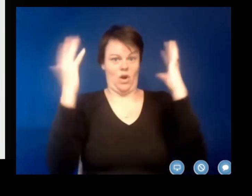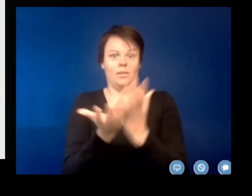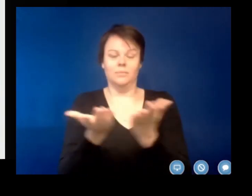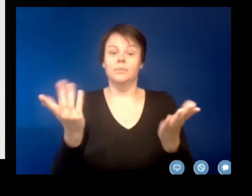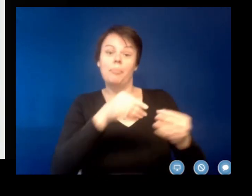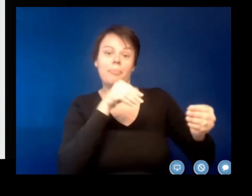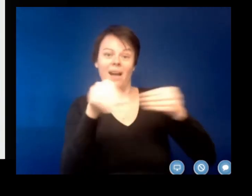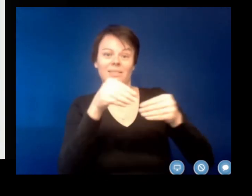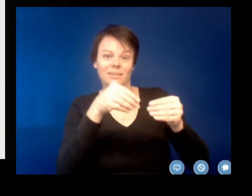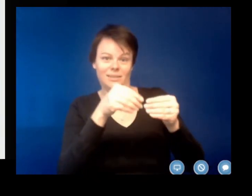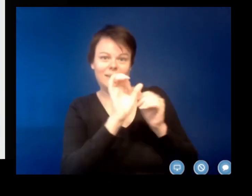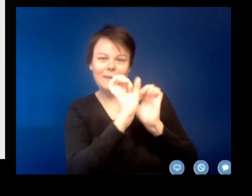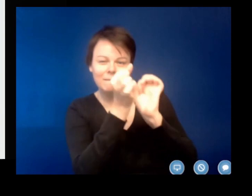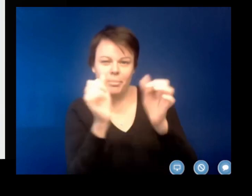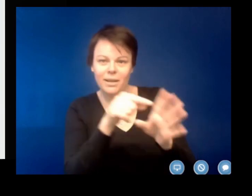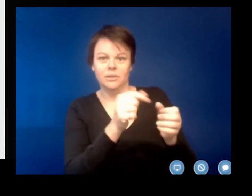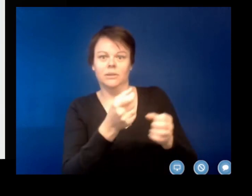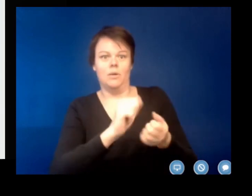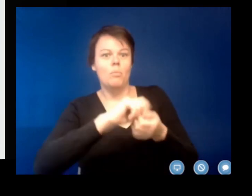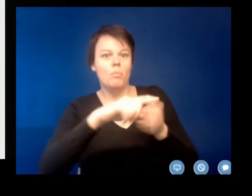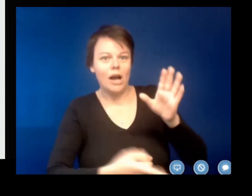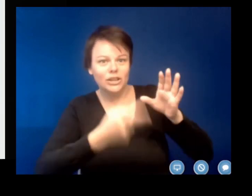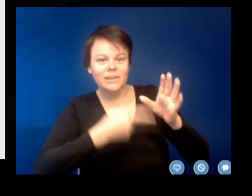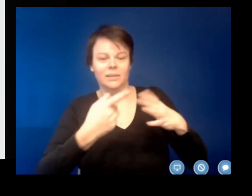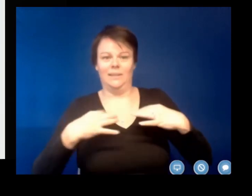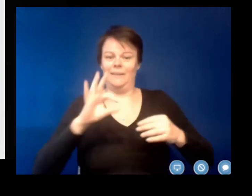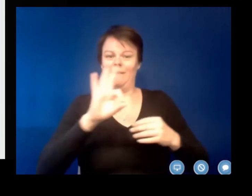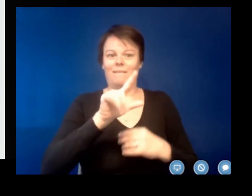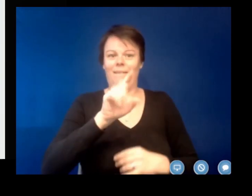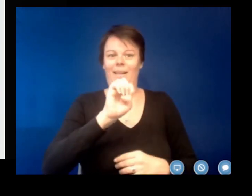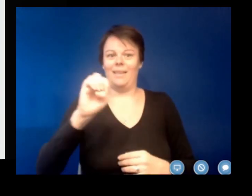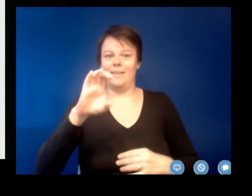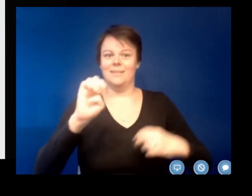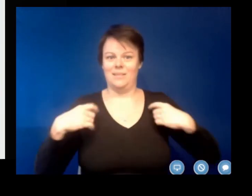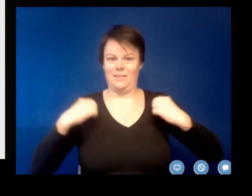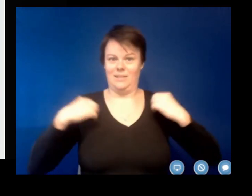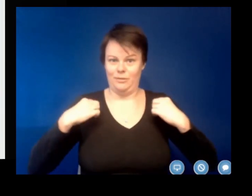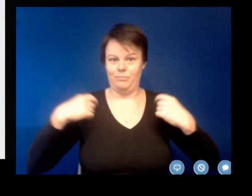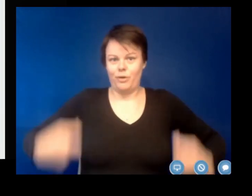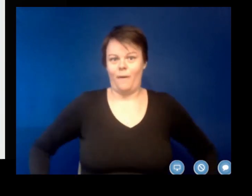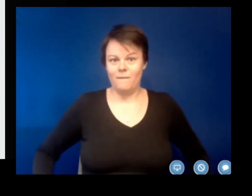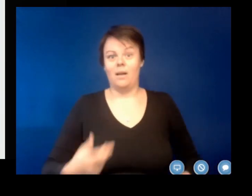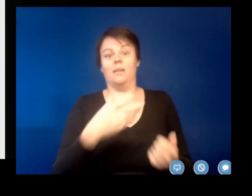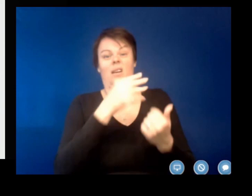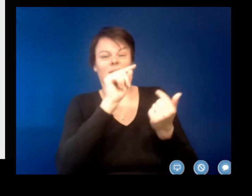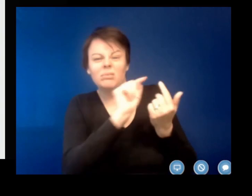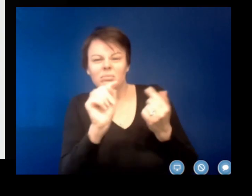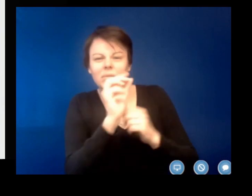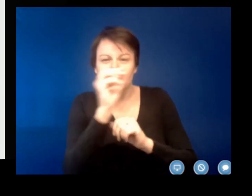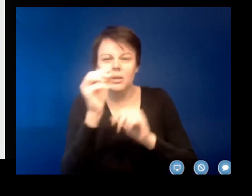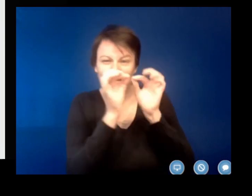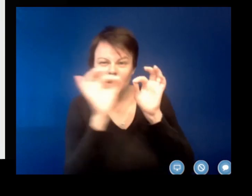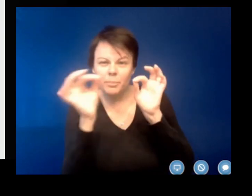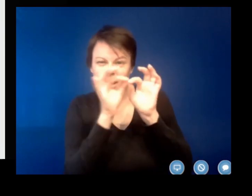little fibers then can be found in fissures on the coast in Senegal. And according